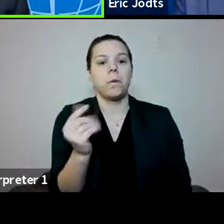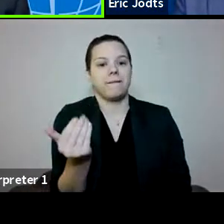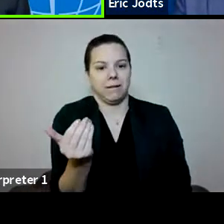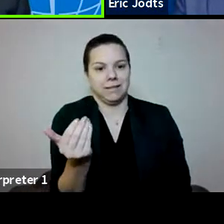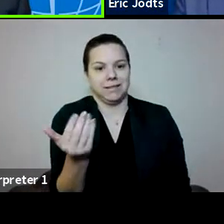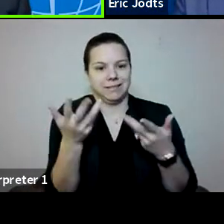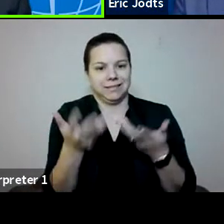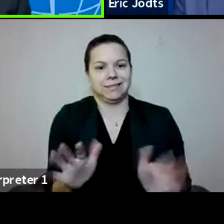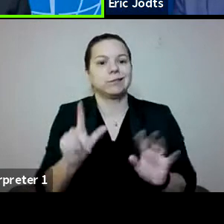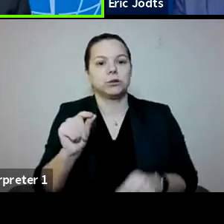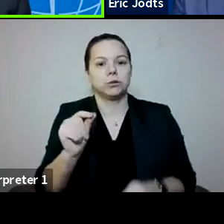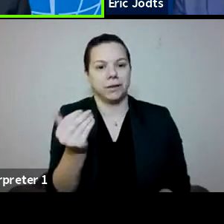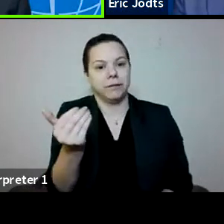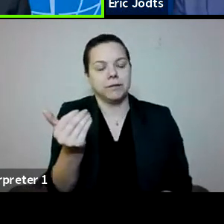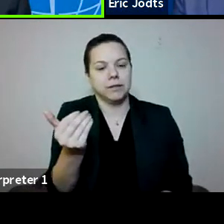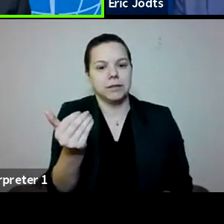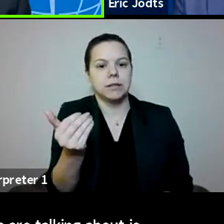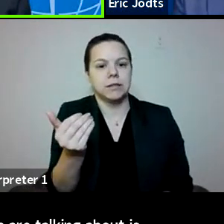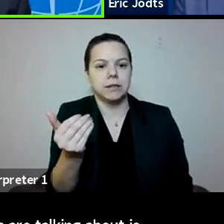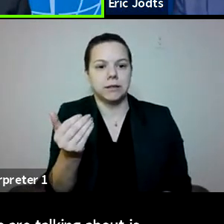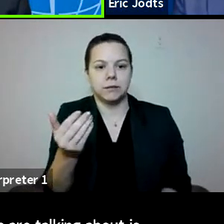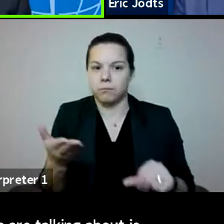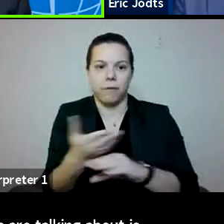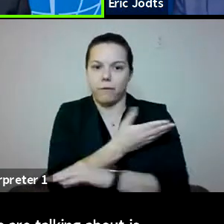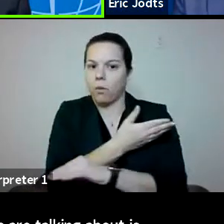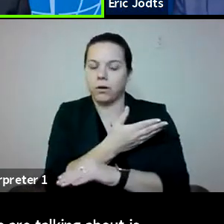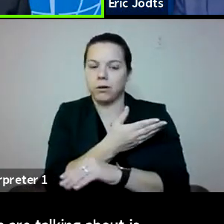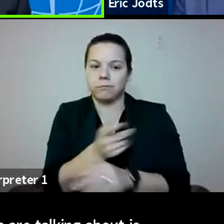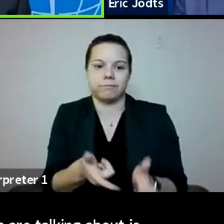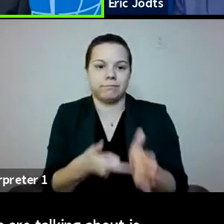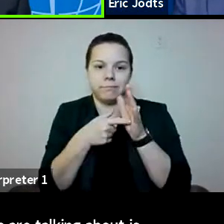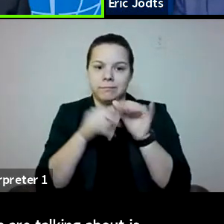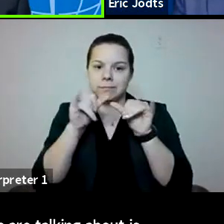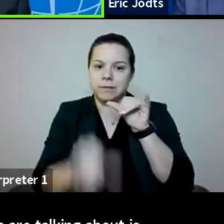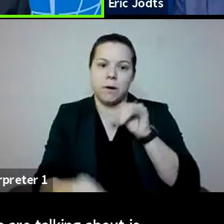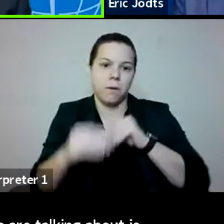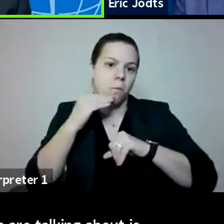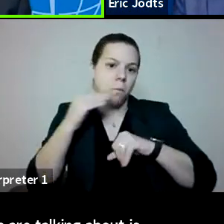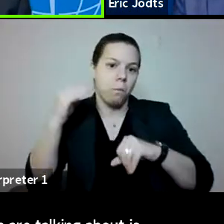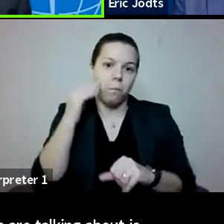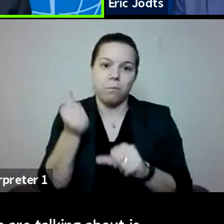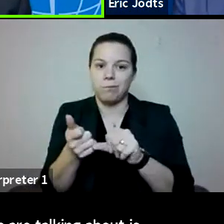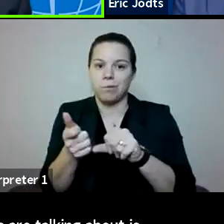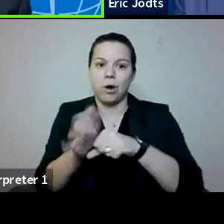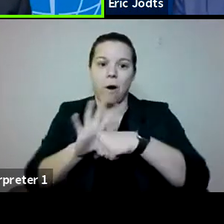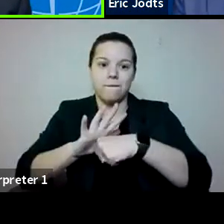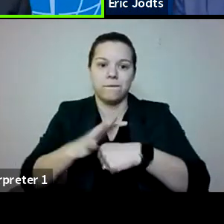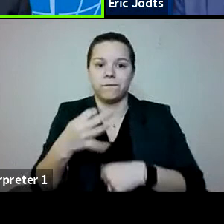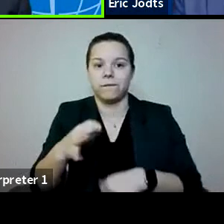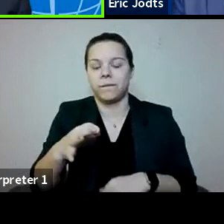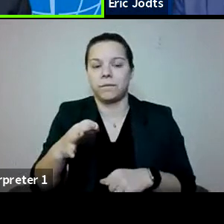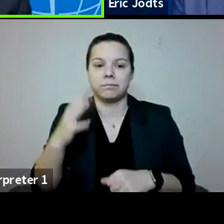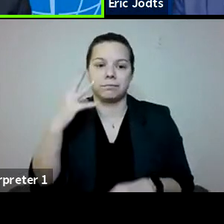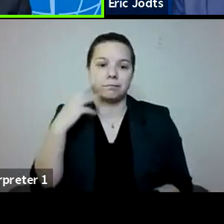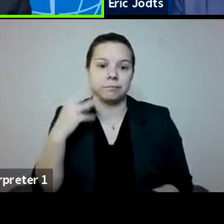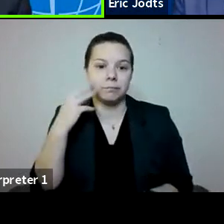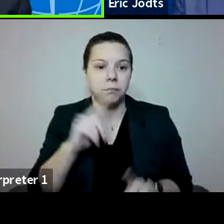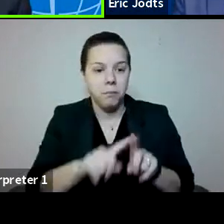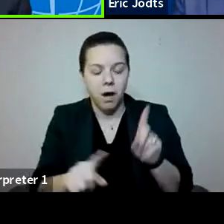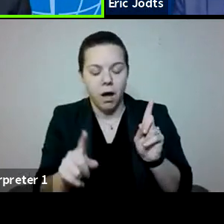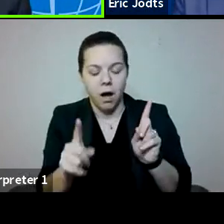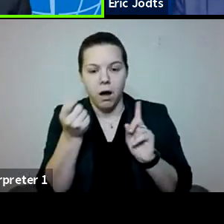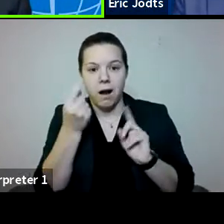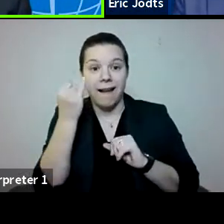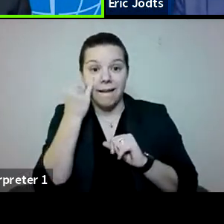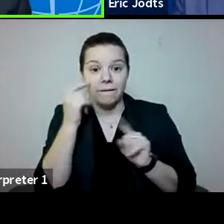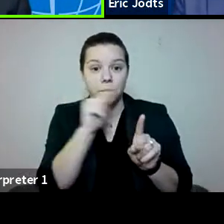which is well before any of us were experiencing the impacts from COVID. But if there's things that